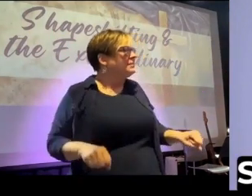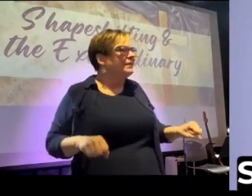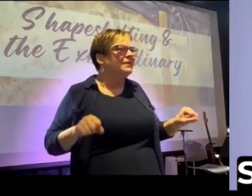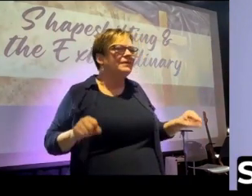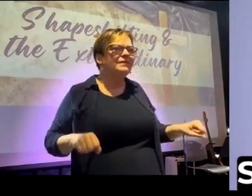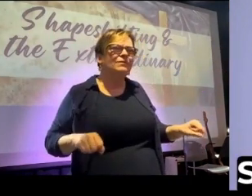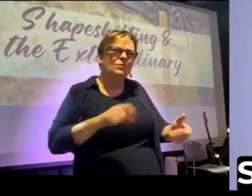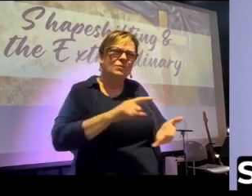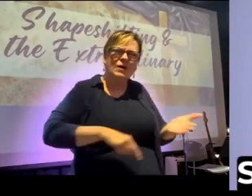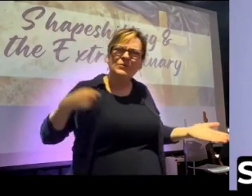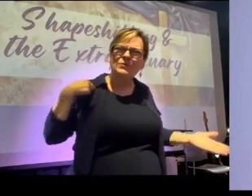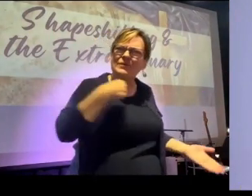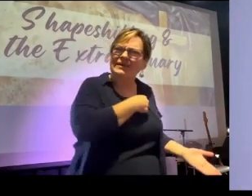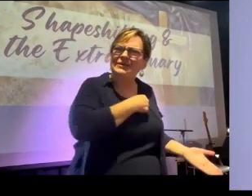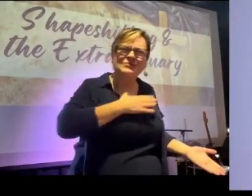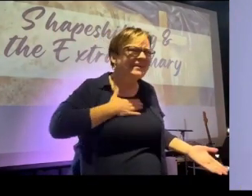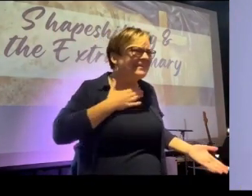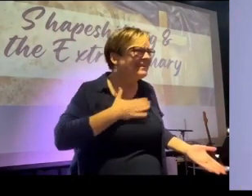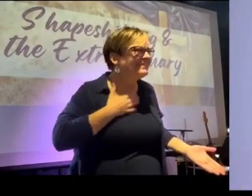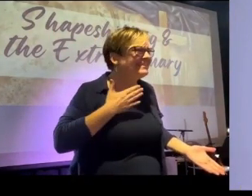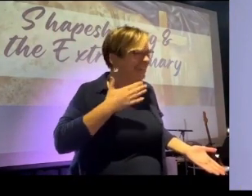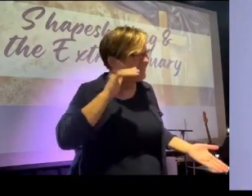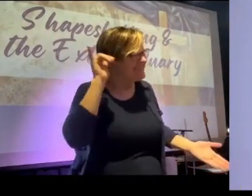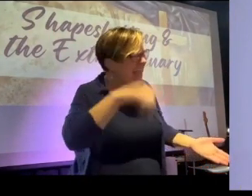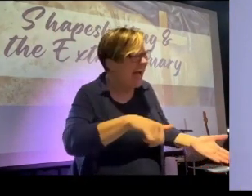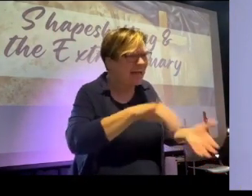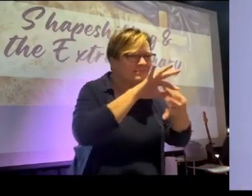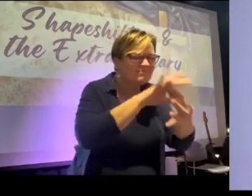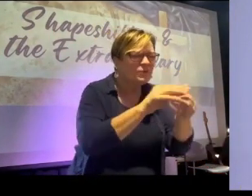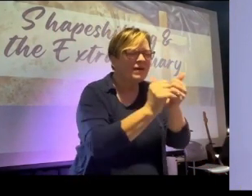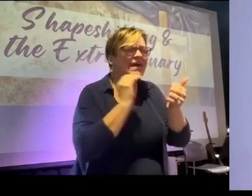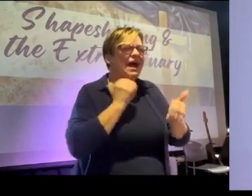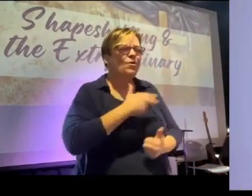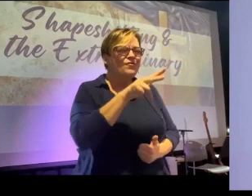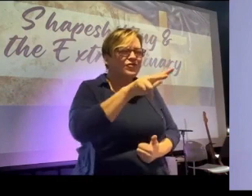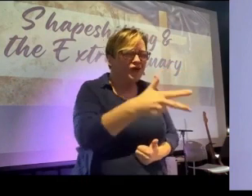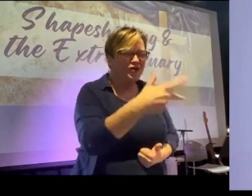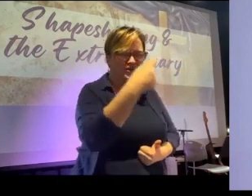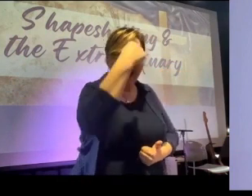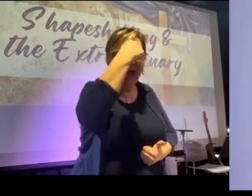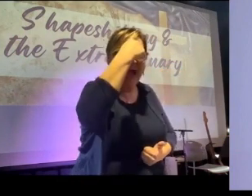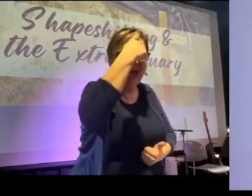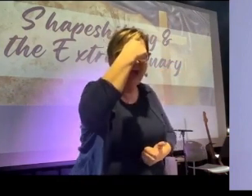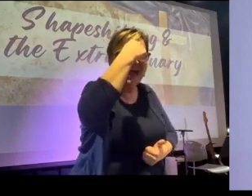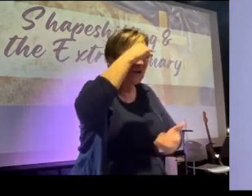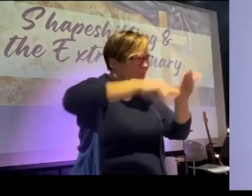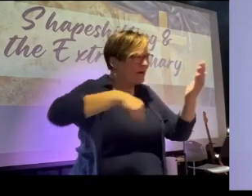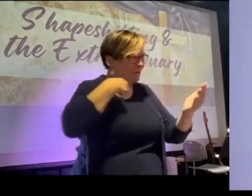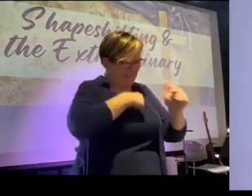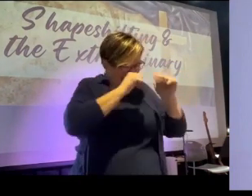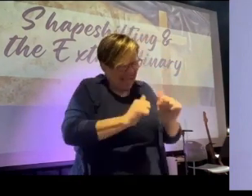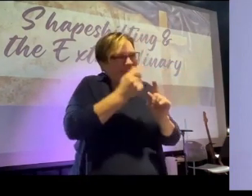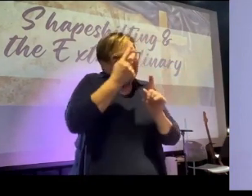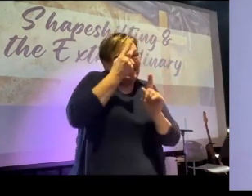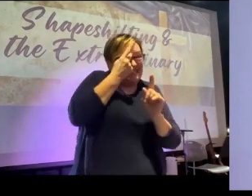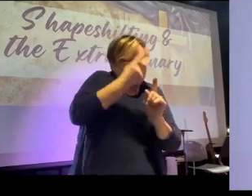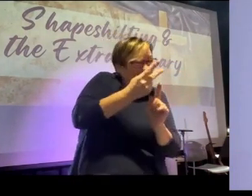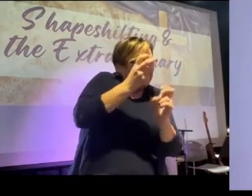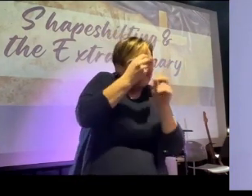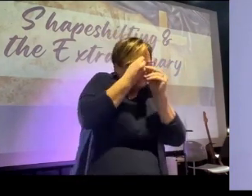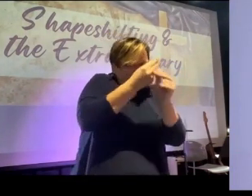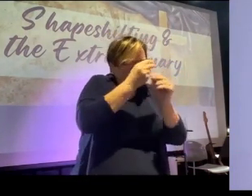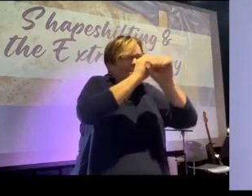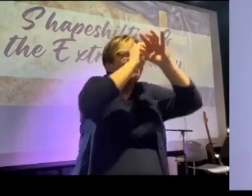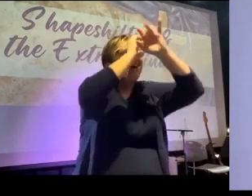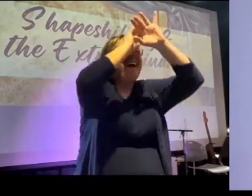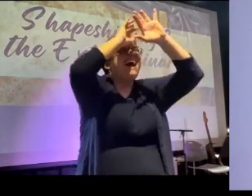So we power up the third eye, seeing with divine wisdom. How then shall I be? Who then